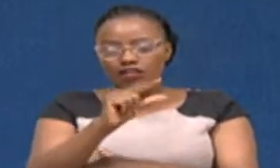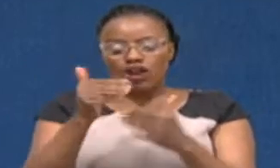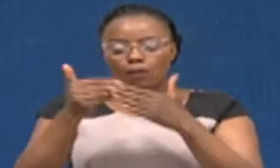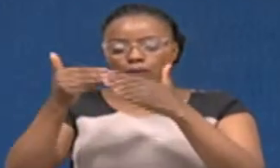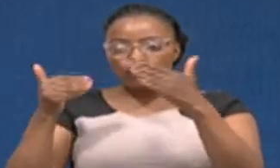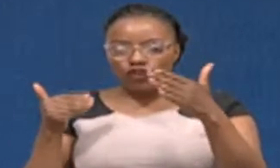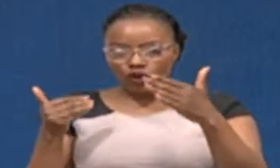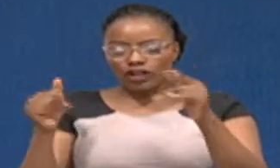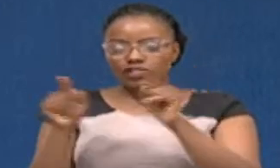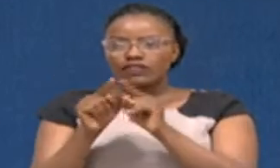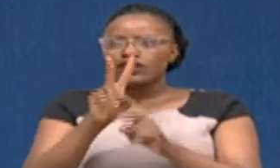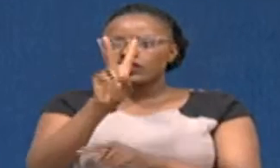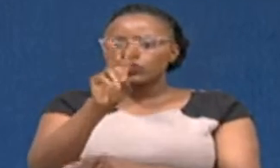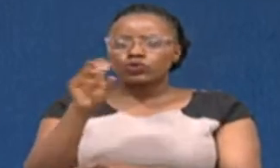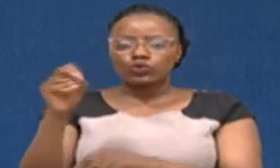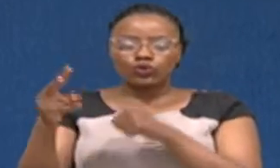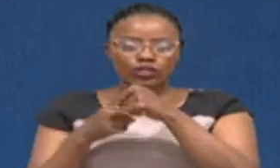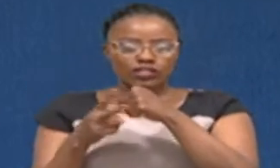earlier, before even